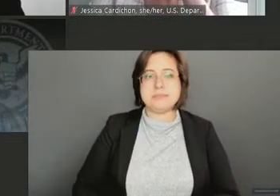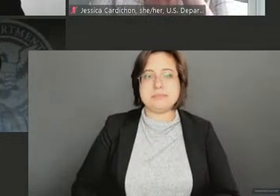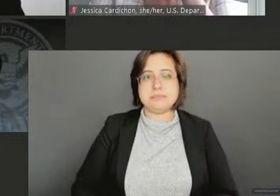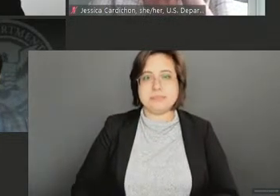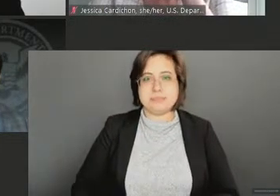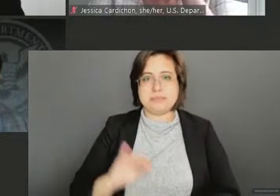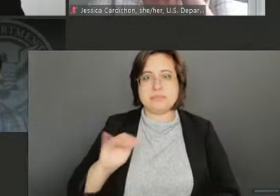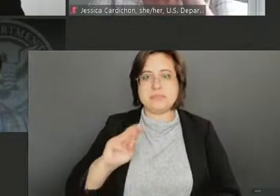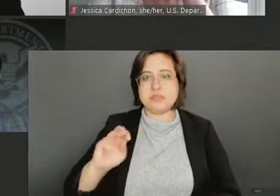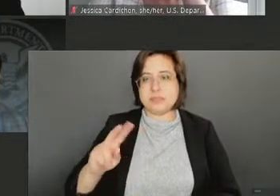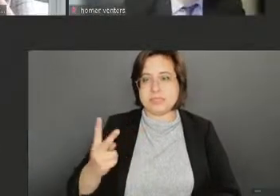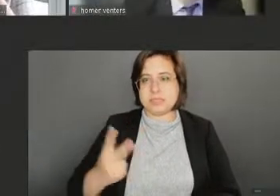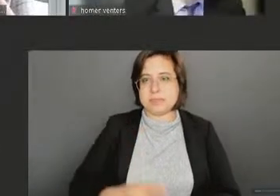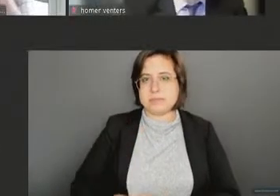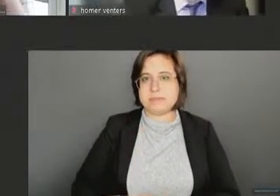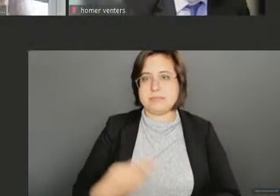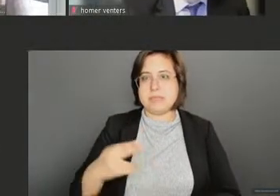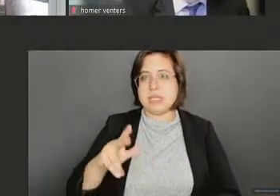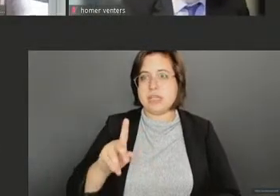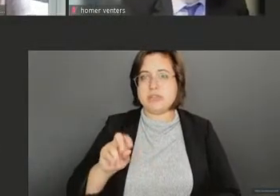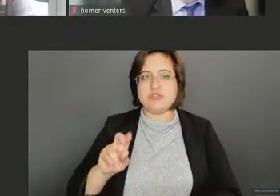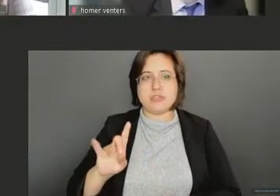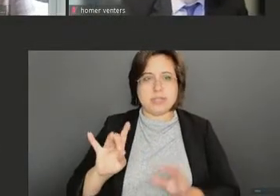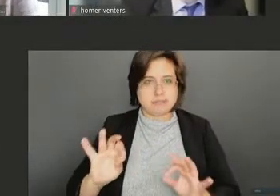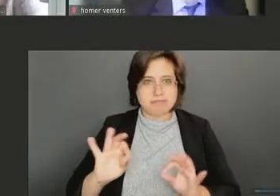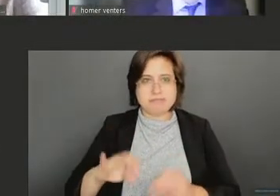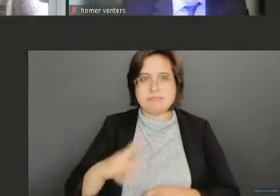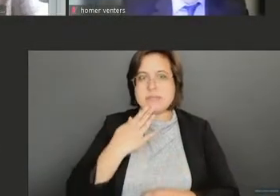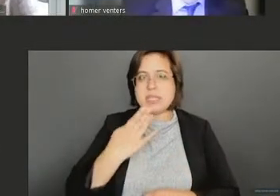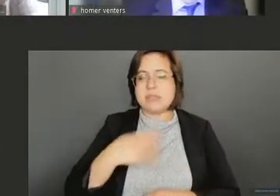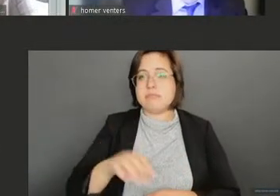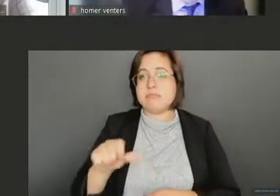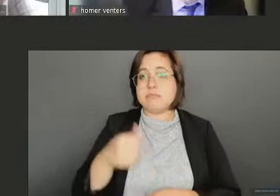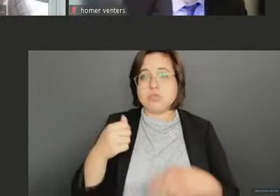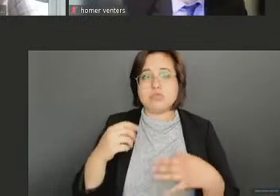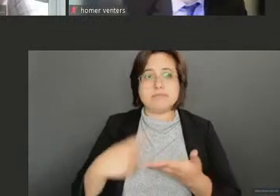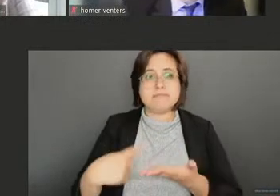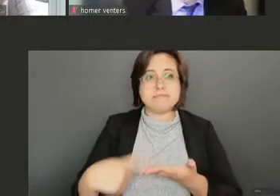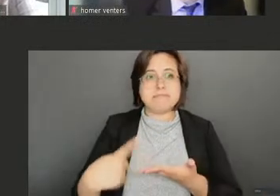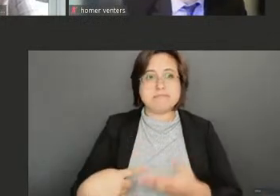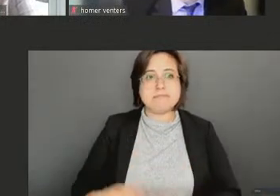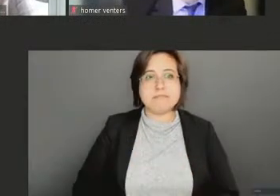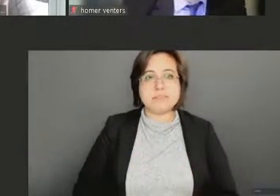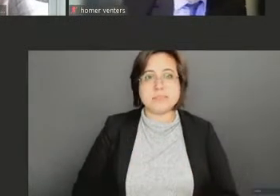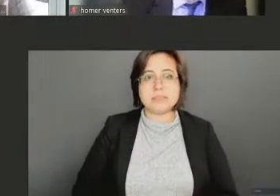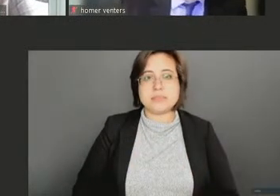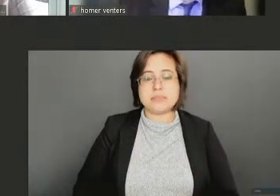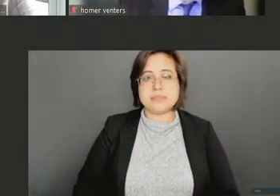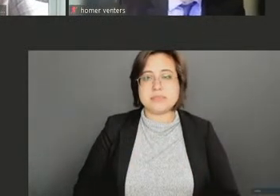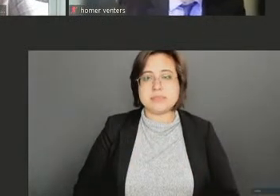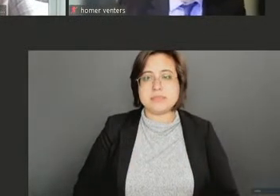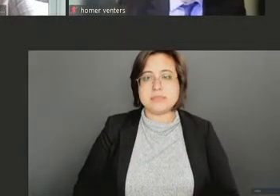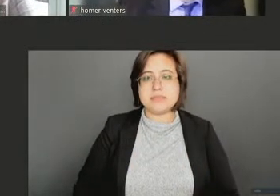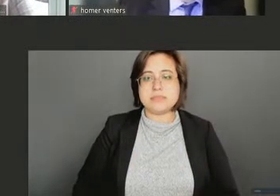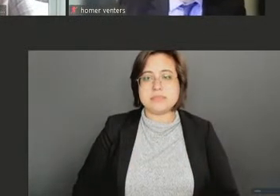second? Dr. Hildreth? Thank you very much. Any further discussion?